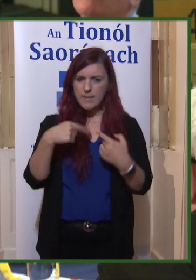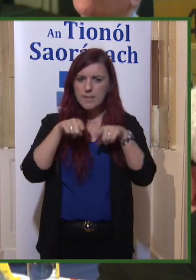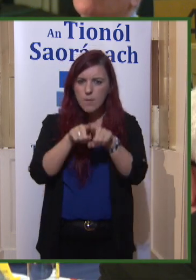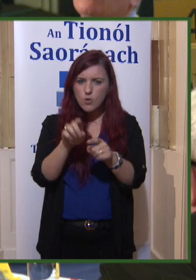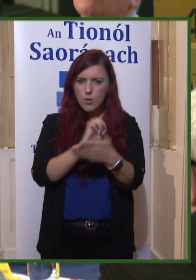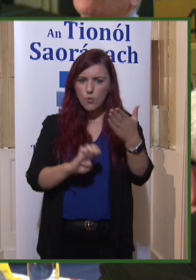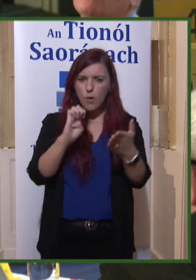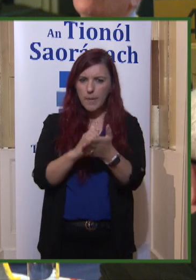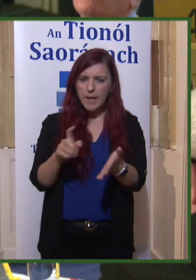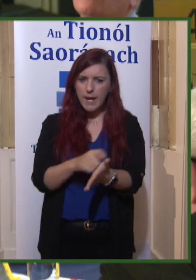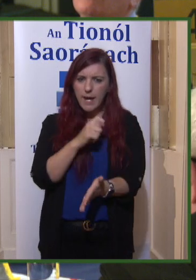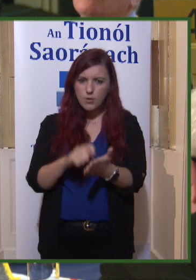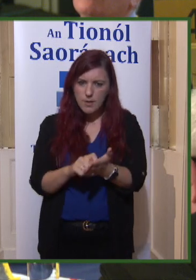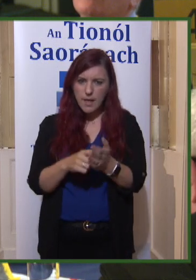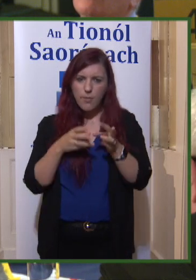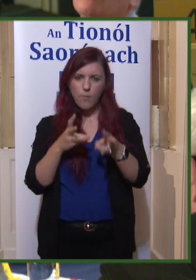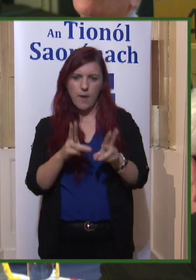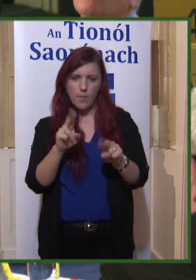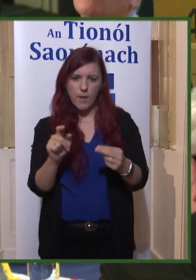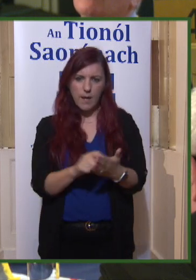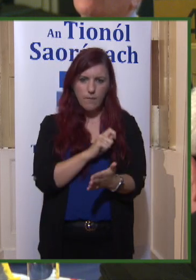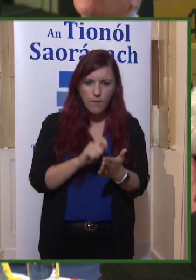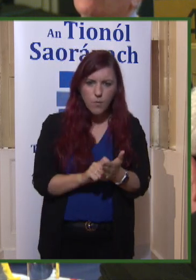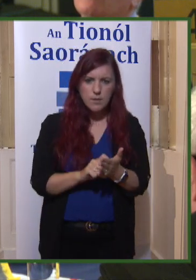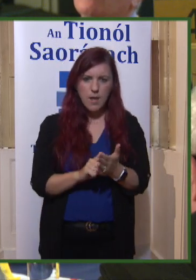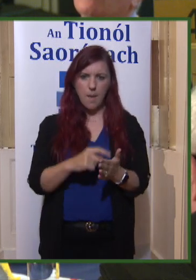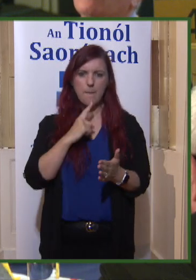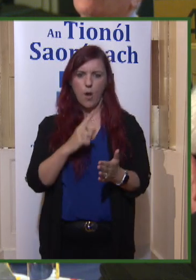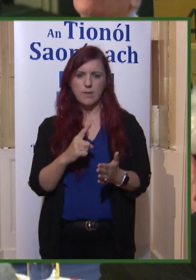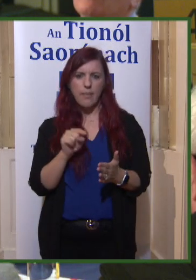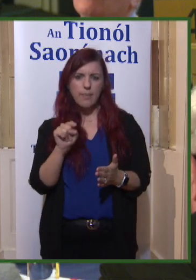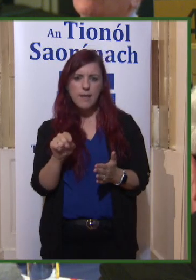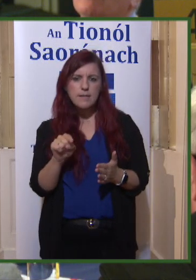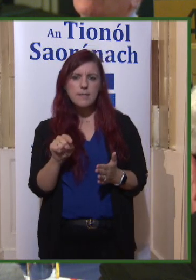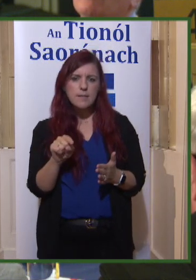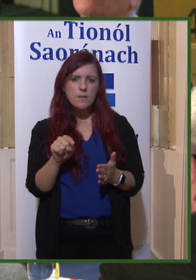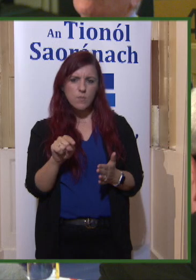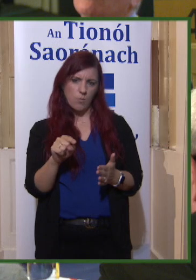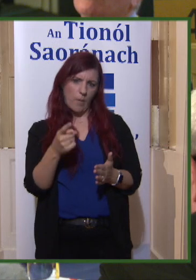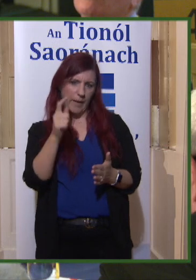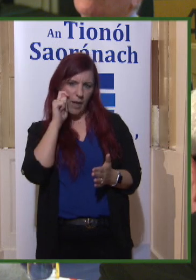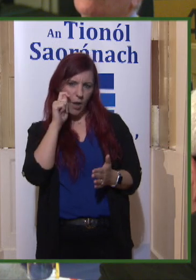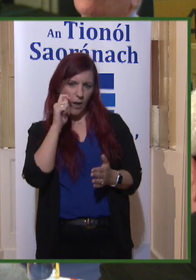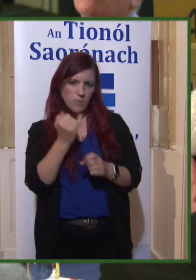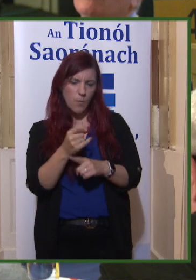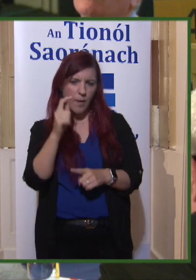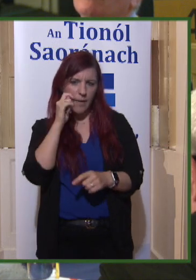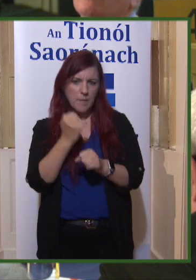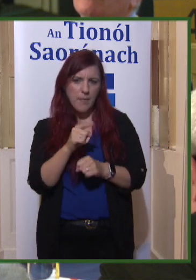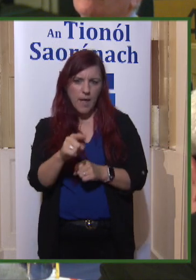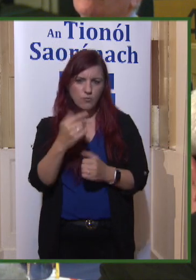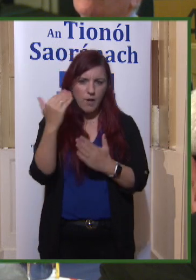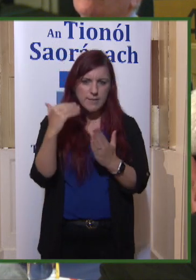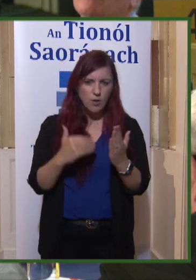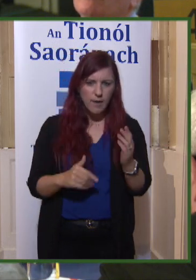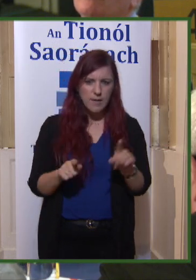elections. Presumably people who can vote, I know EU citizens can as well, but I think that's what we should be looking at when we're looking at trying to get serious candidates to put